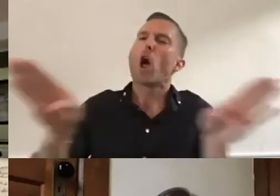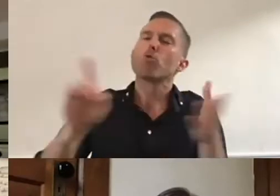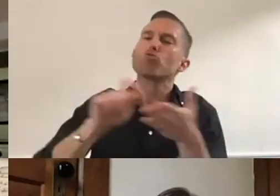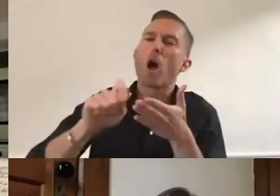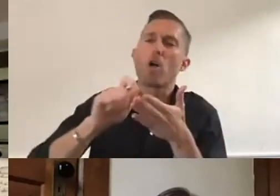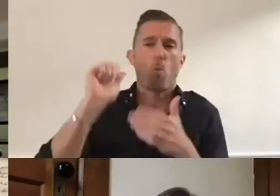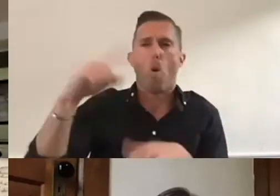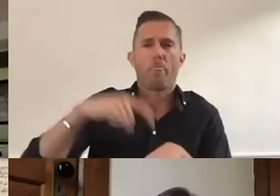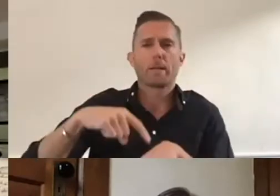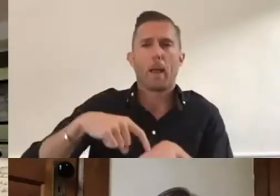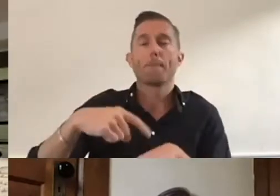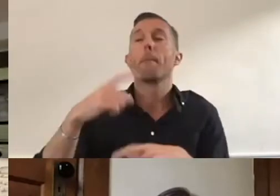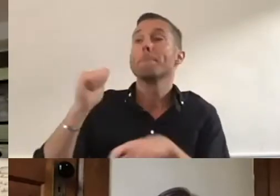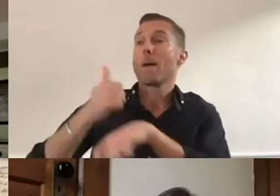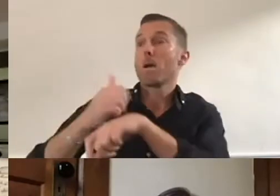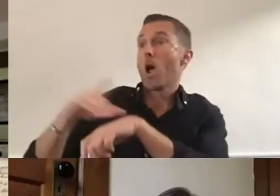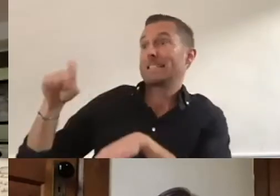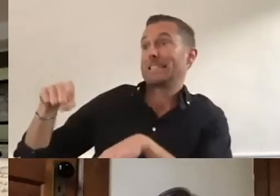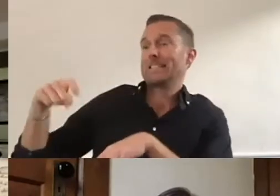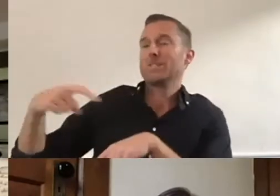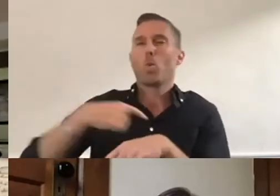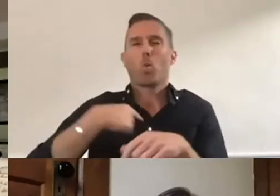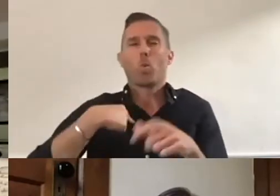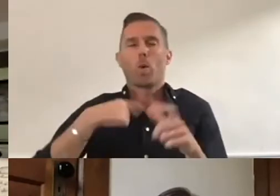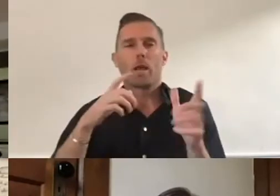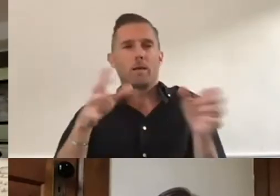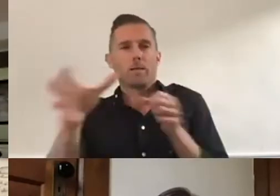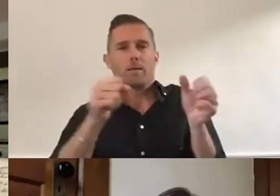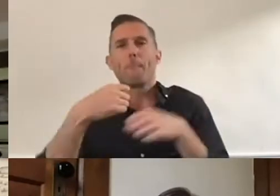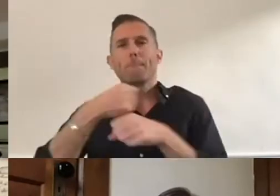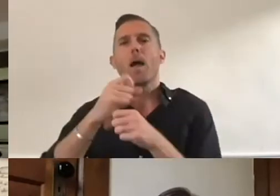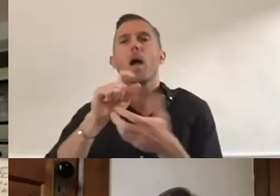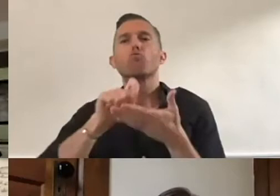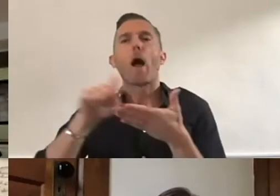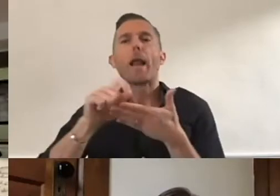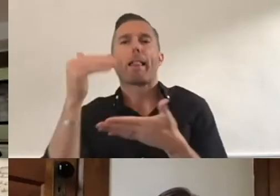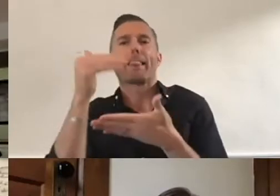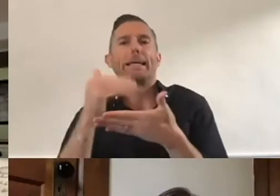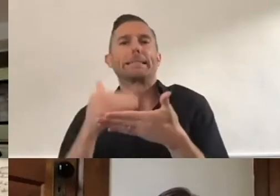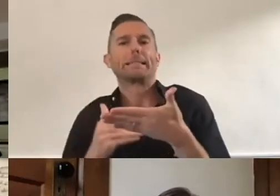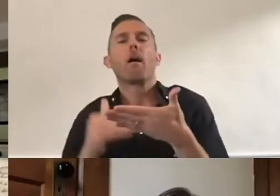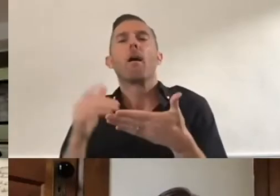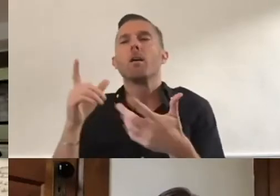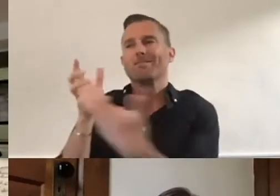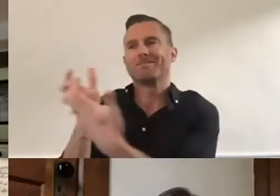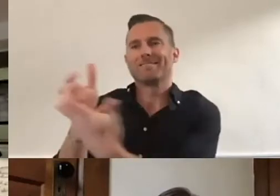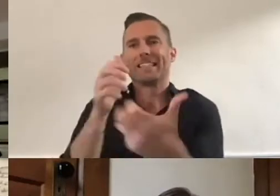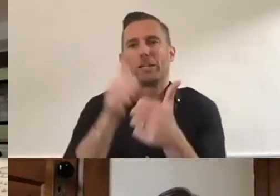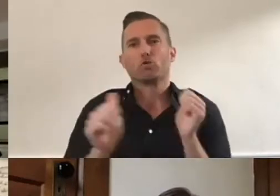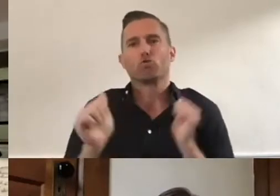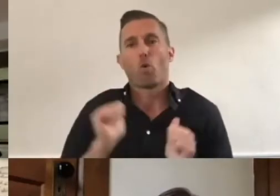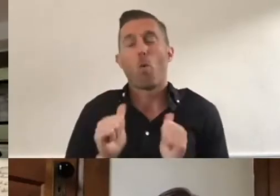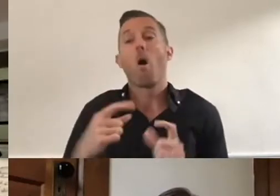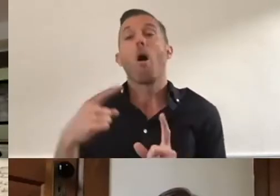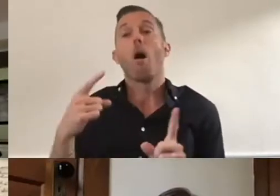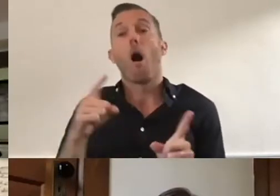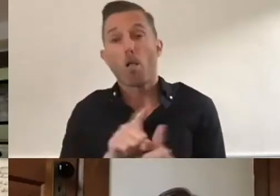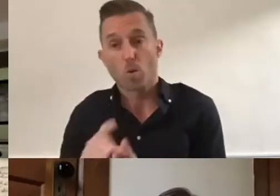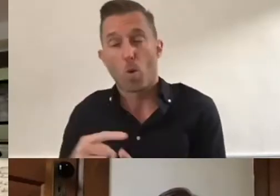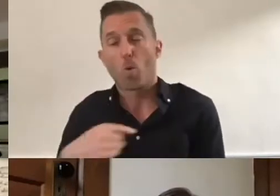curate staffing lists to the different shows. And then on the other side of that, we also work to